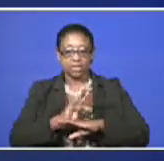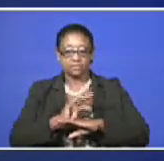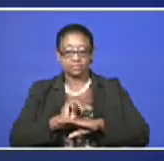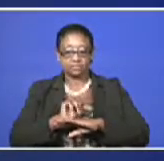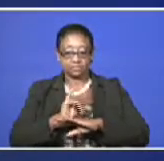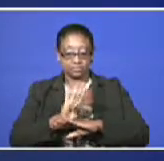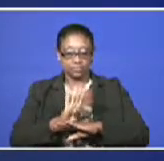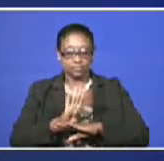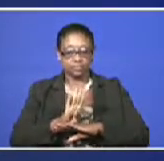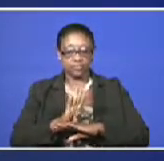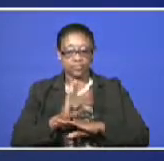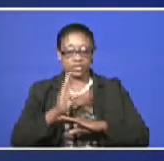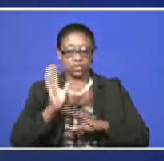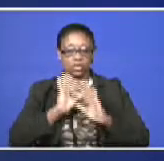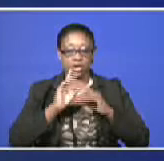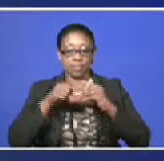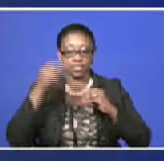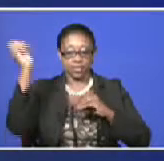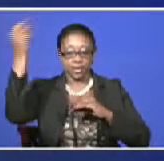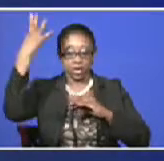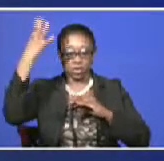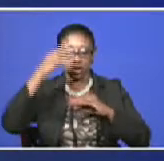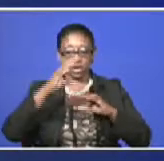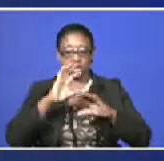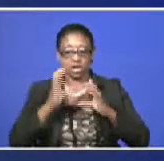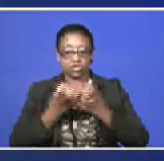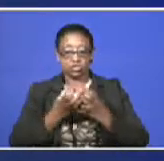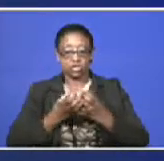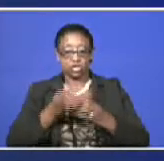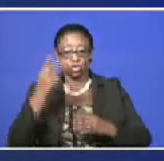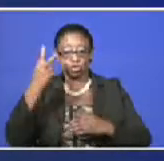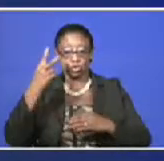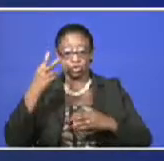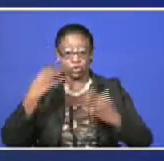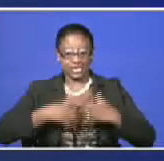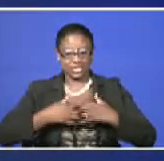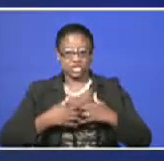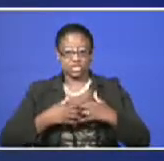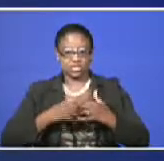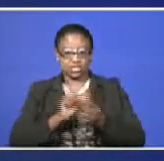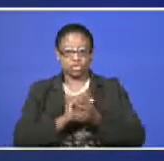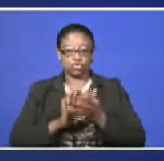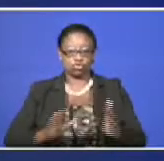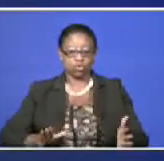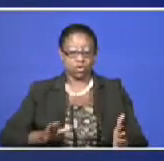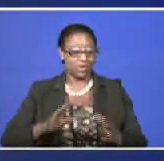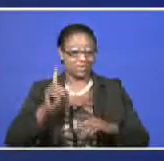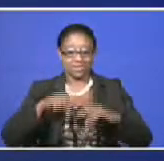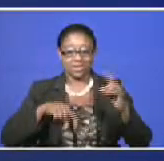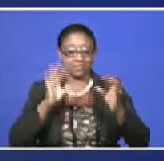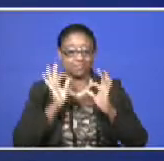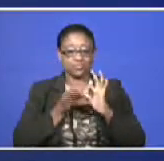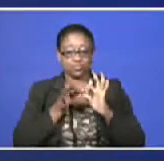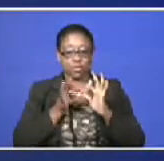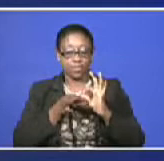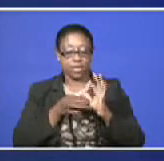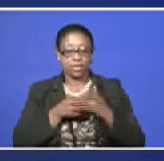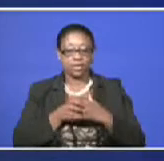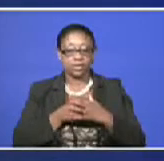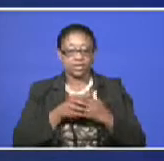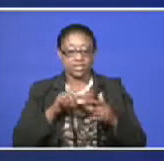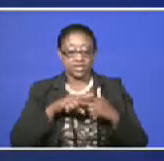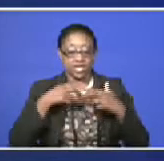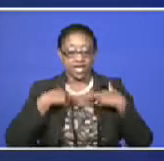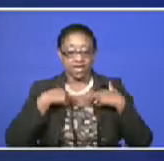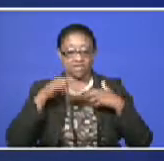night, noting that Station B, which has two engines, was damaged beyond repair. He says Station A, which has an additional five